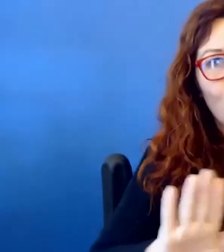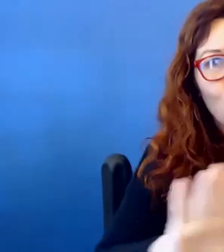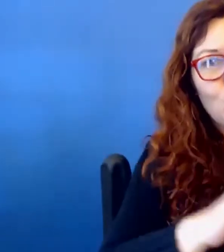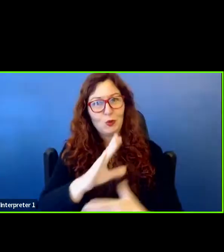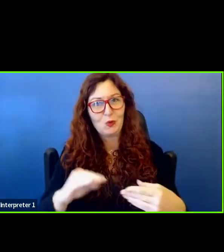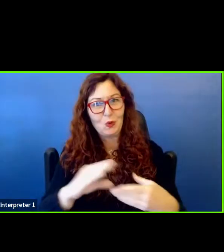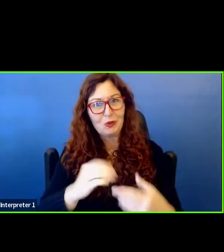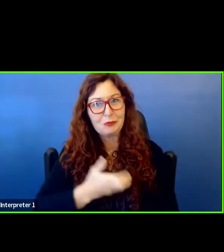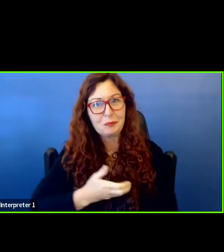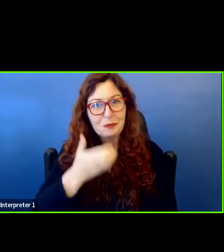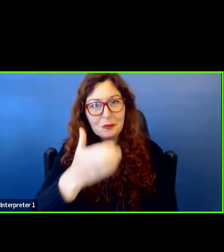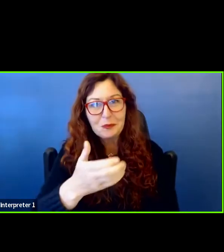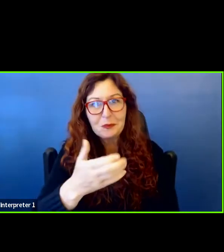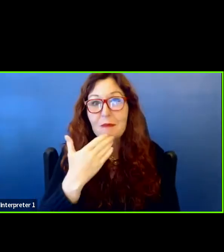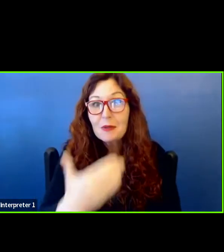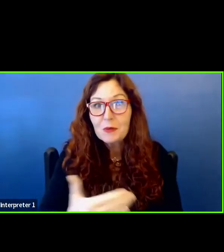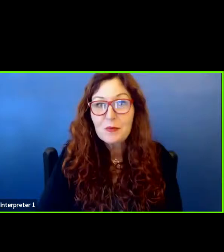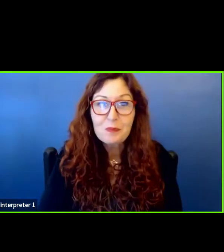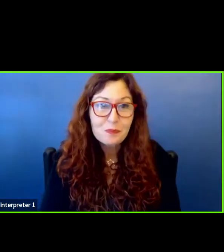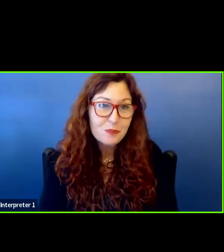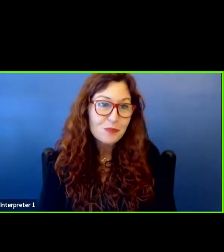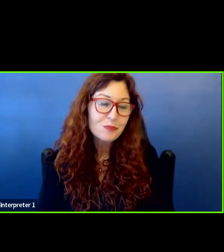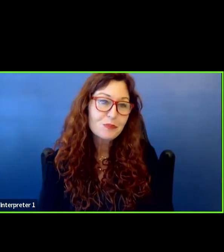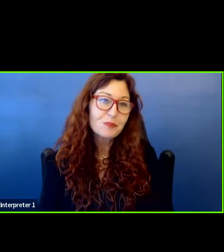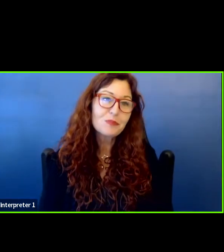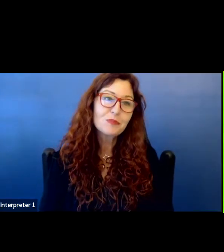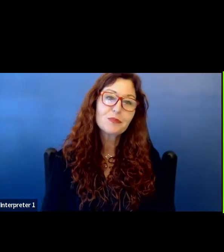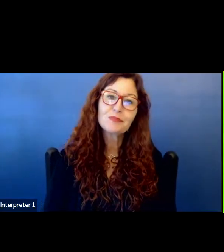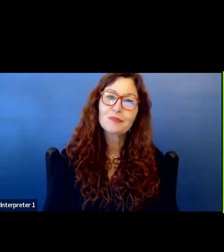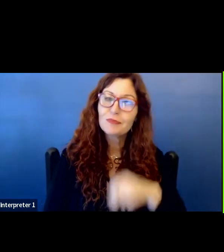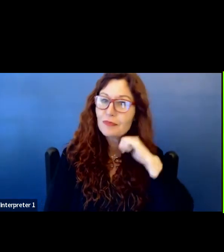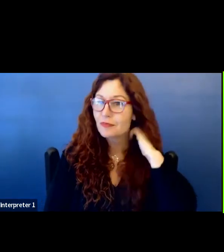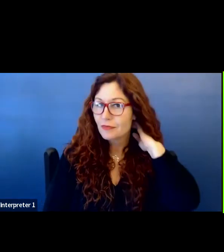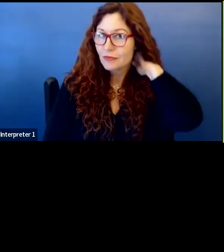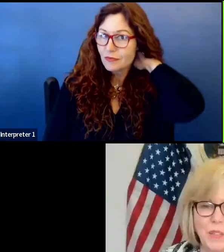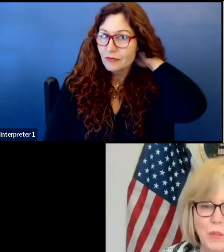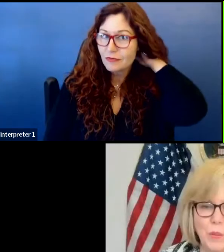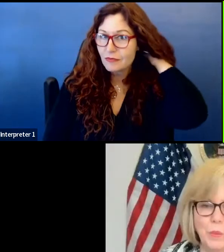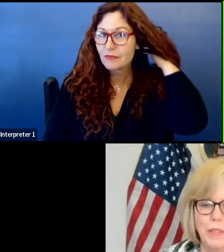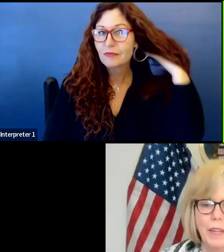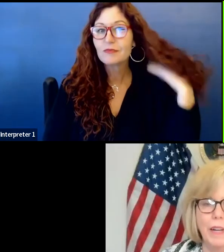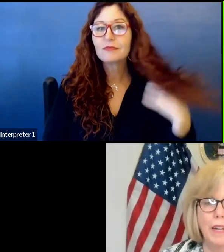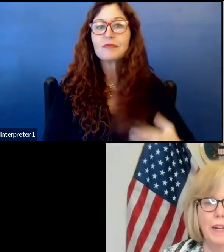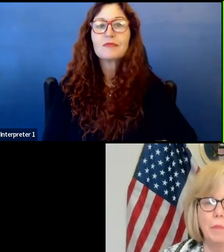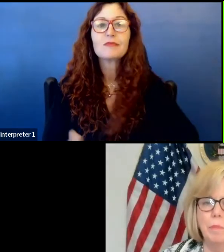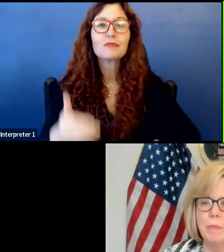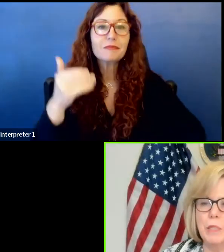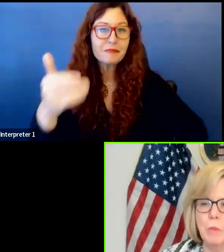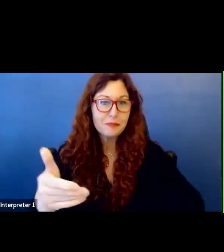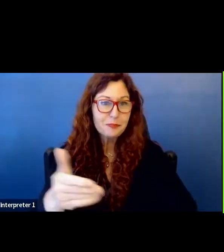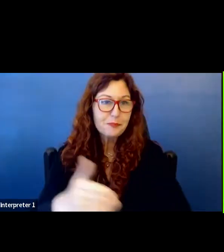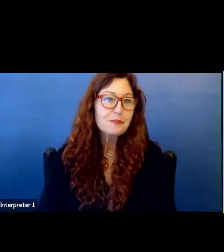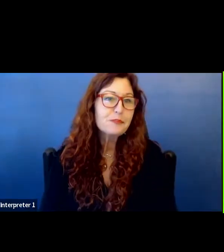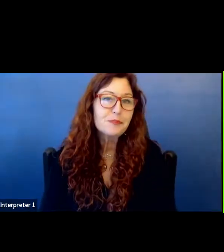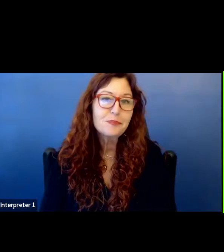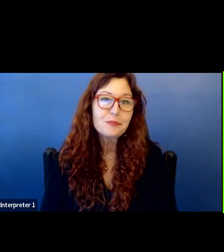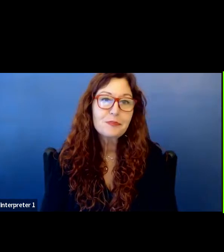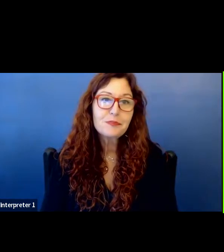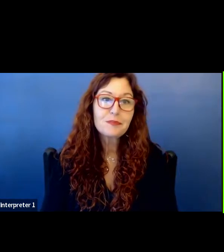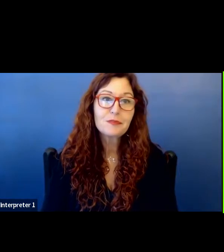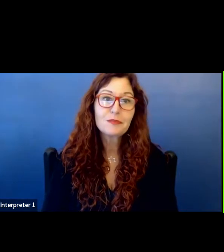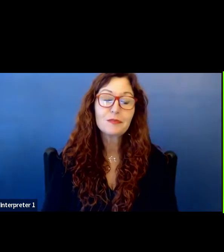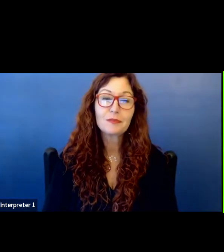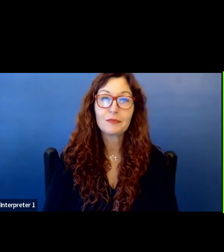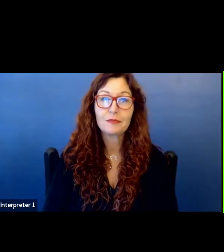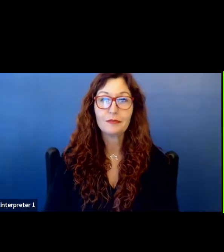thank you and now to commissioner uh thank you um miss wells